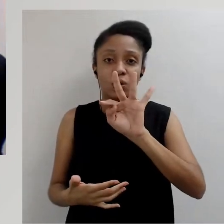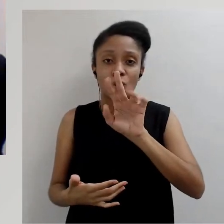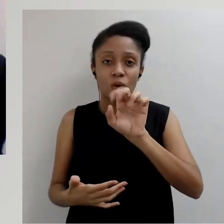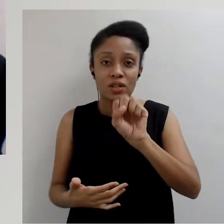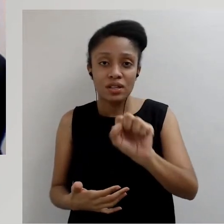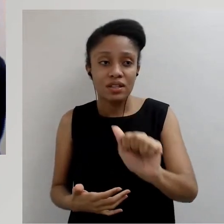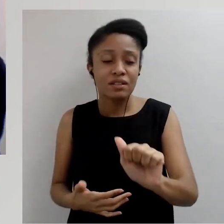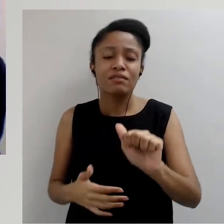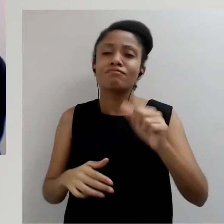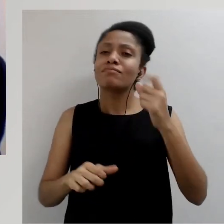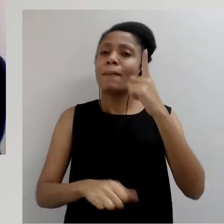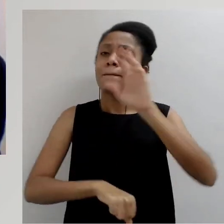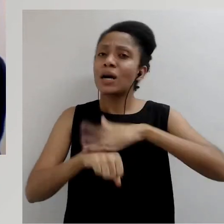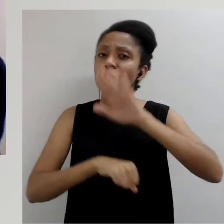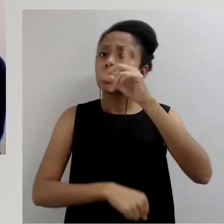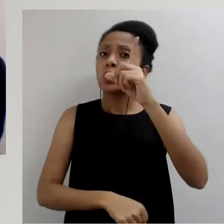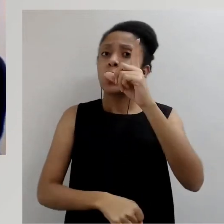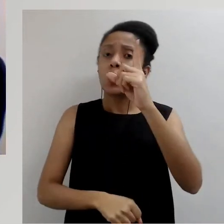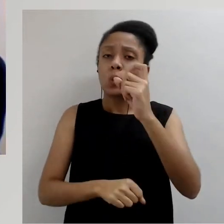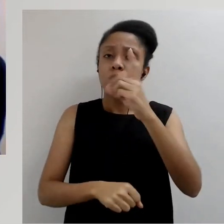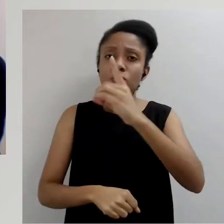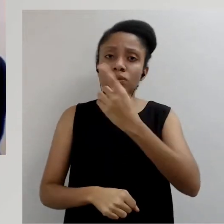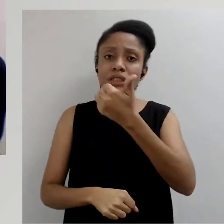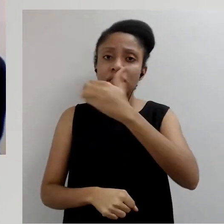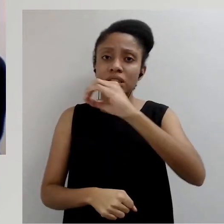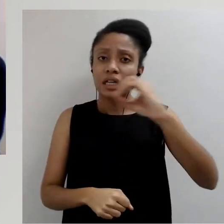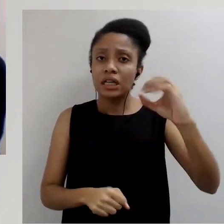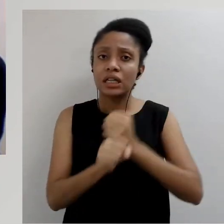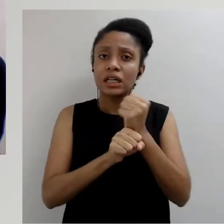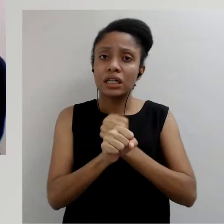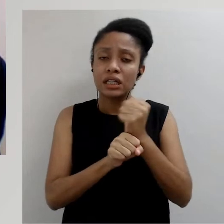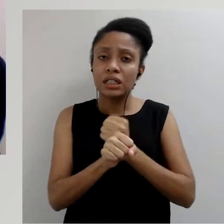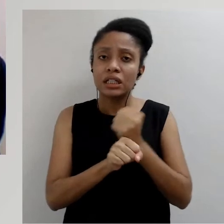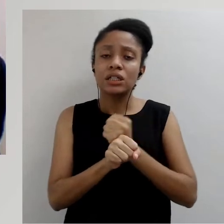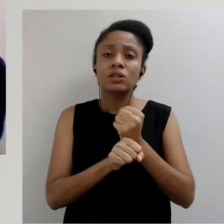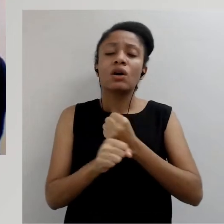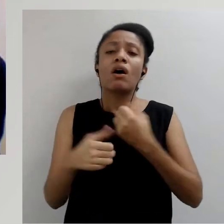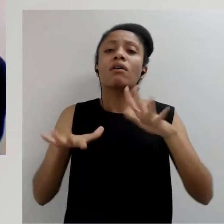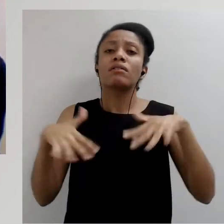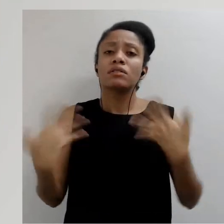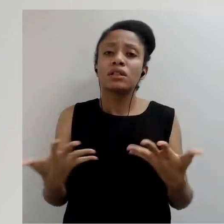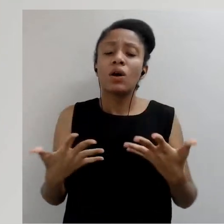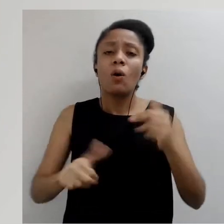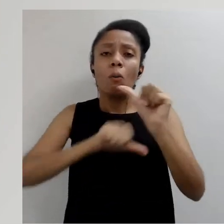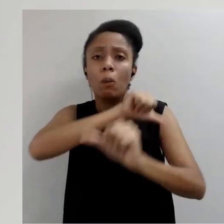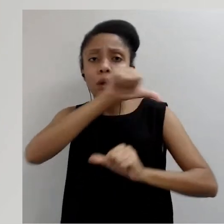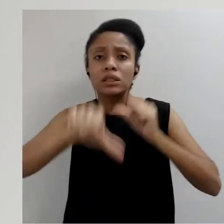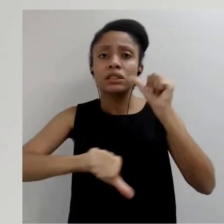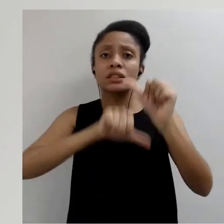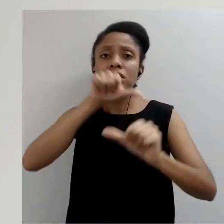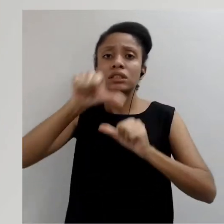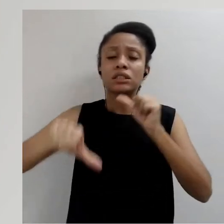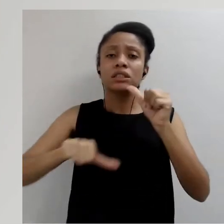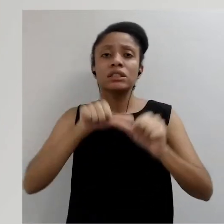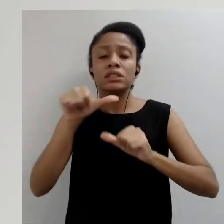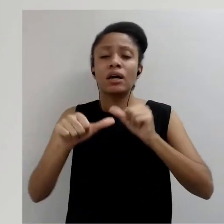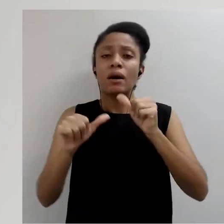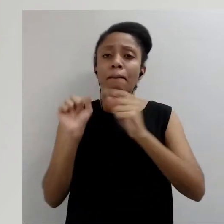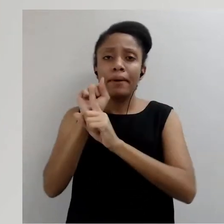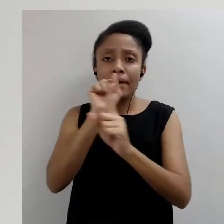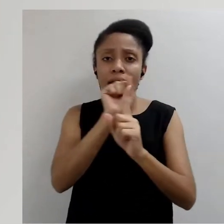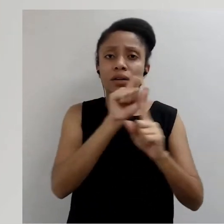has more than a century. How you maintain in front of the market with so many